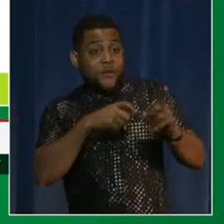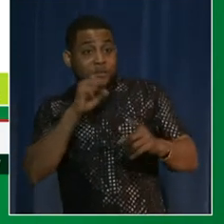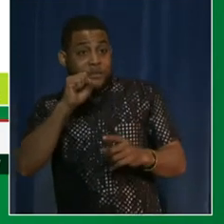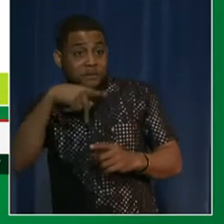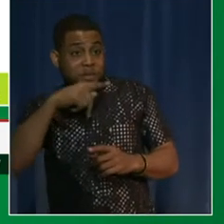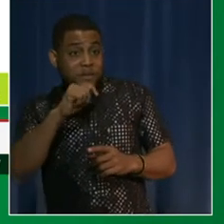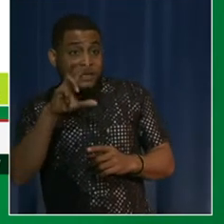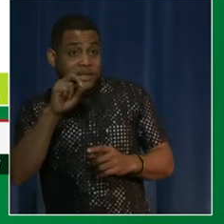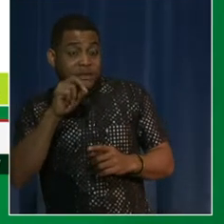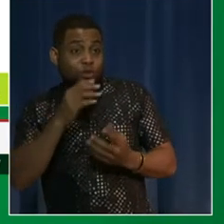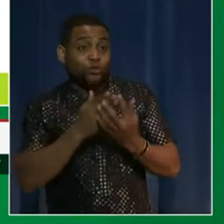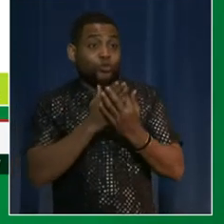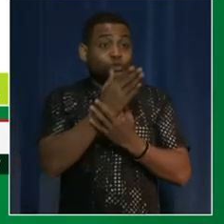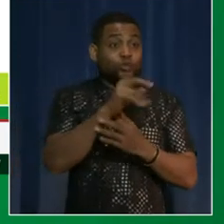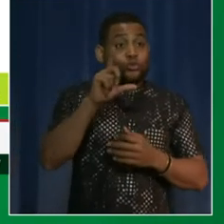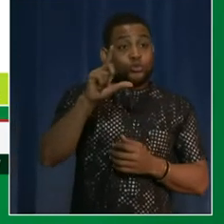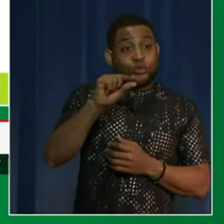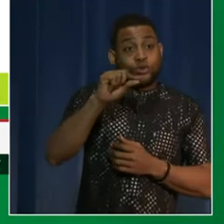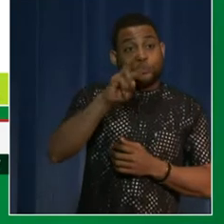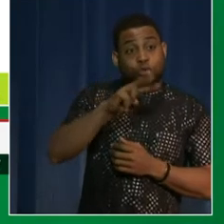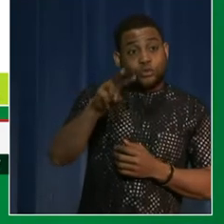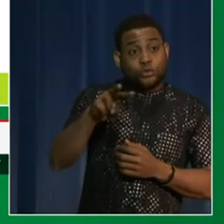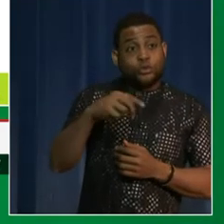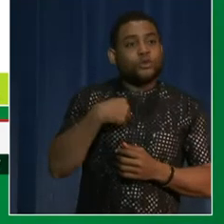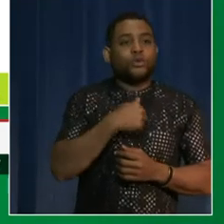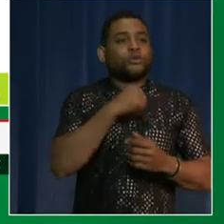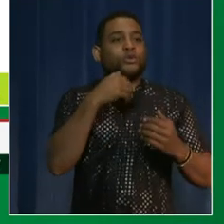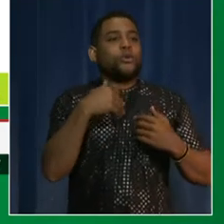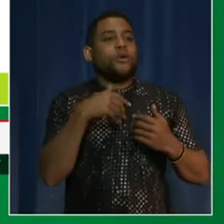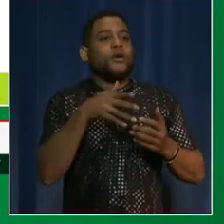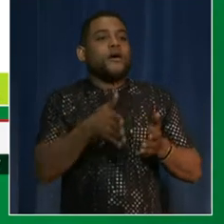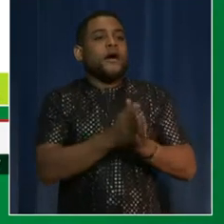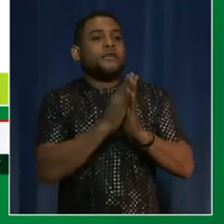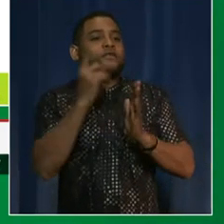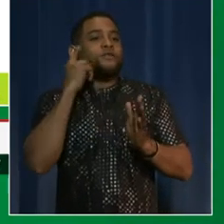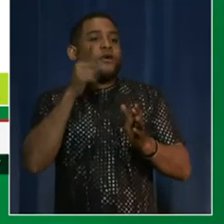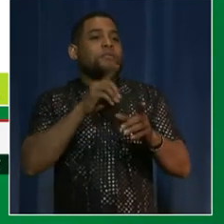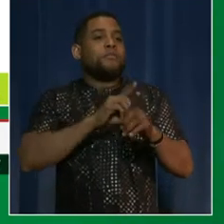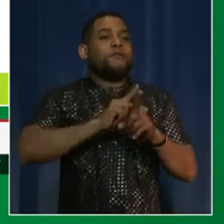examination fees for occupational and professional licenses.